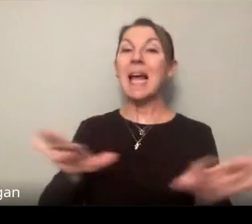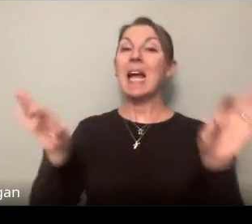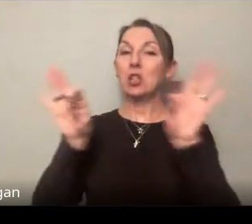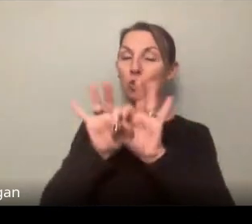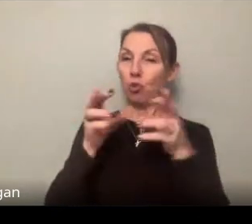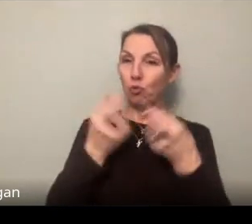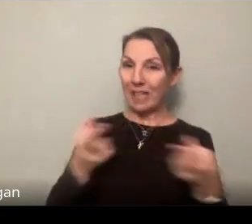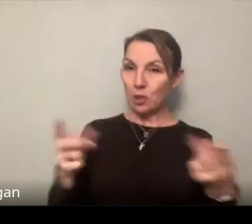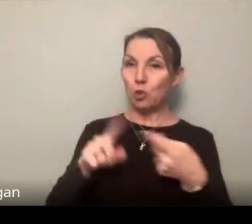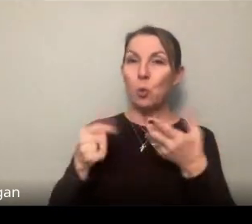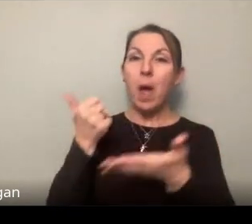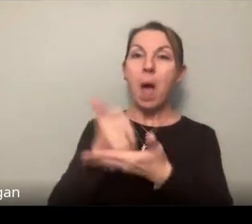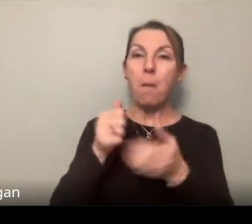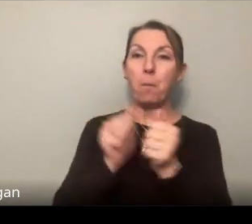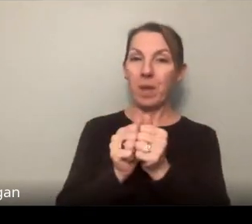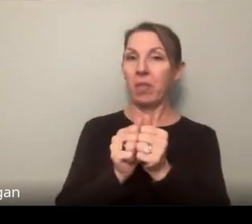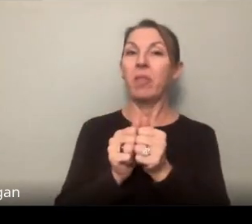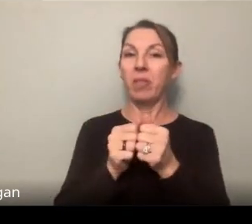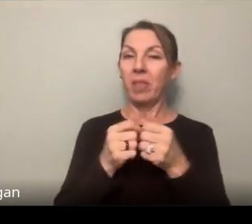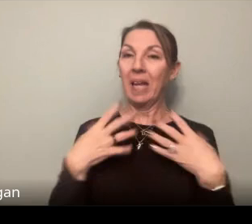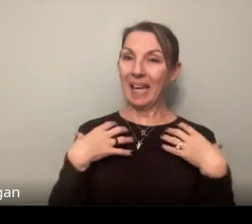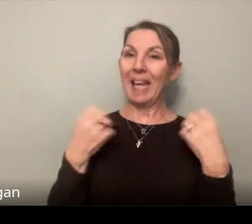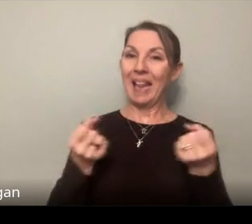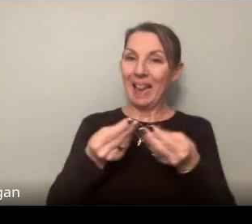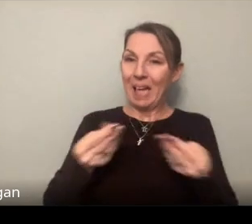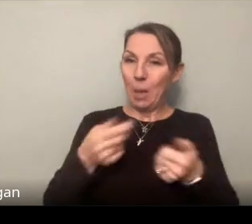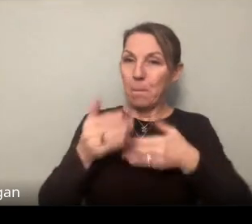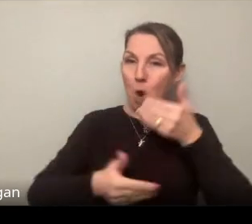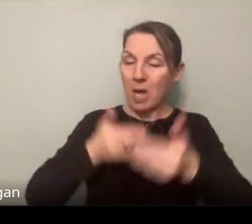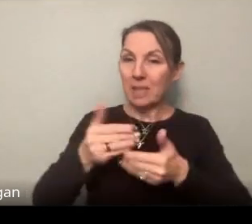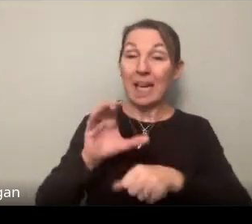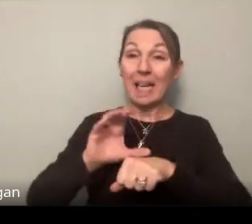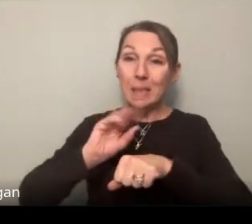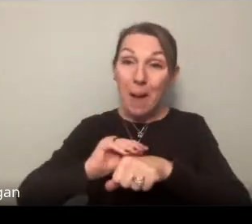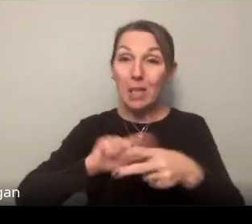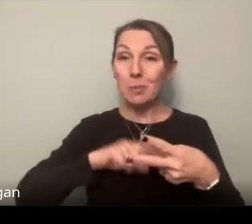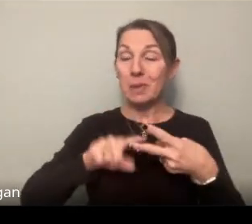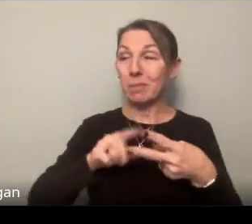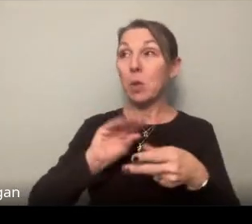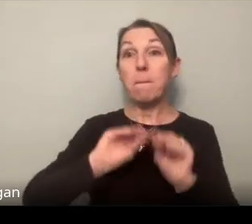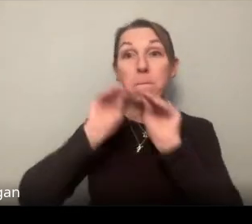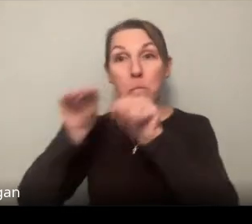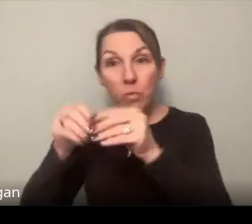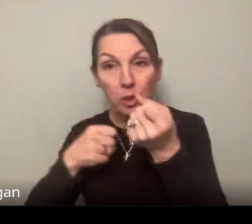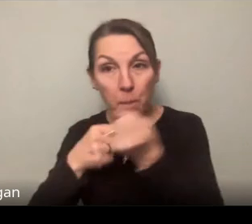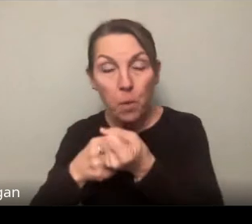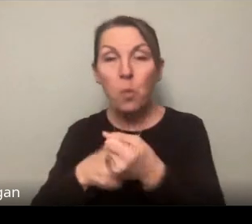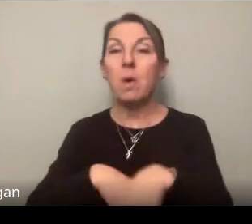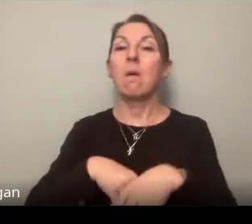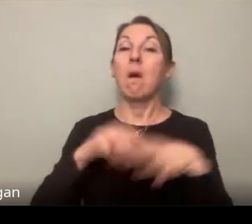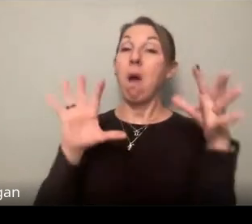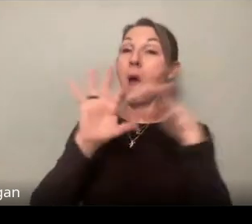healing process. So we provide case management services, we provide relocation support, we provide